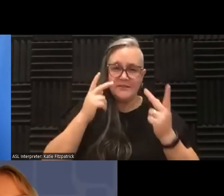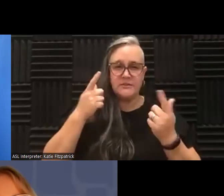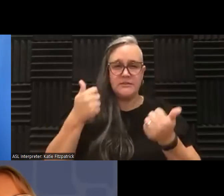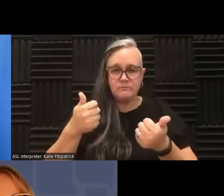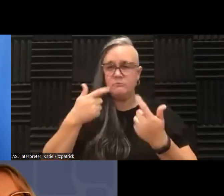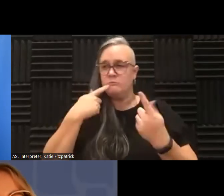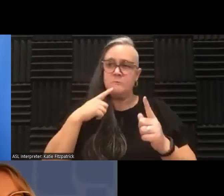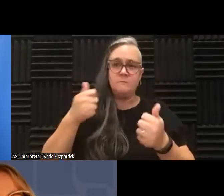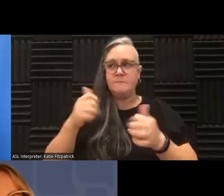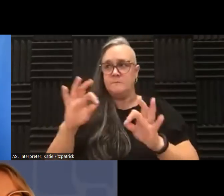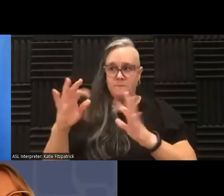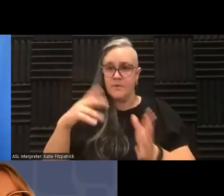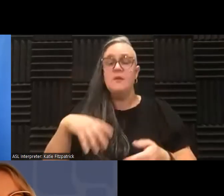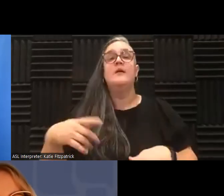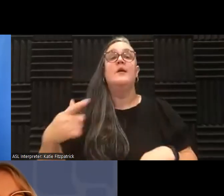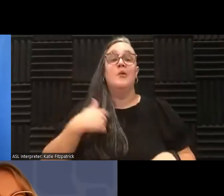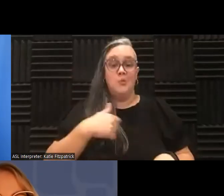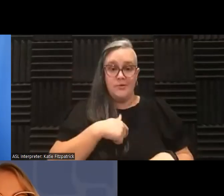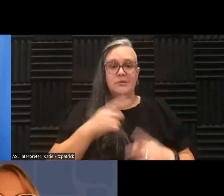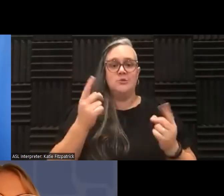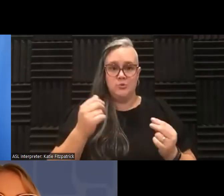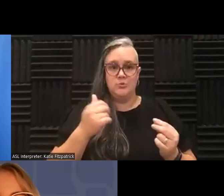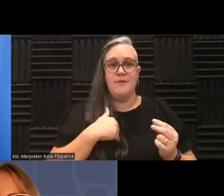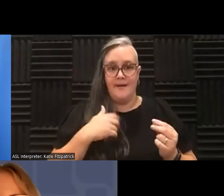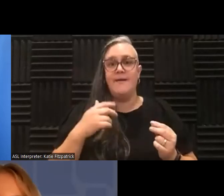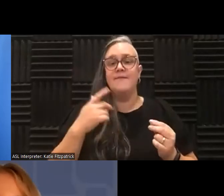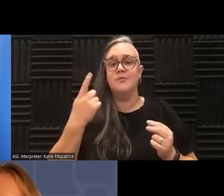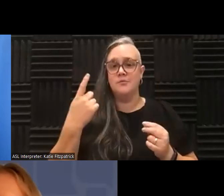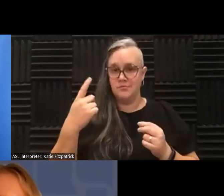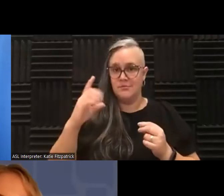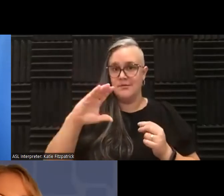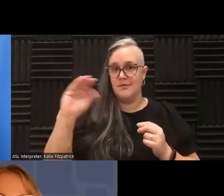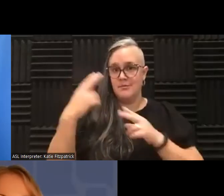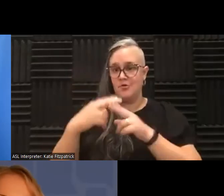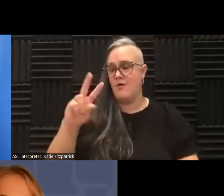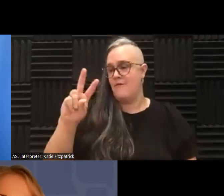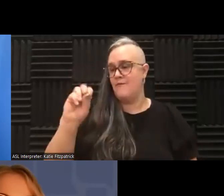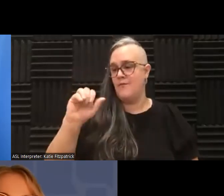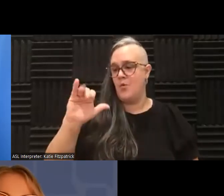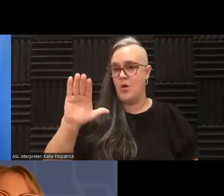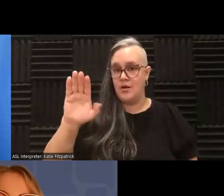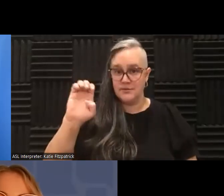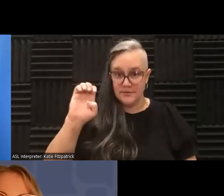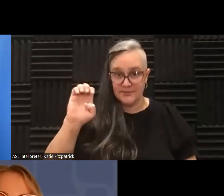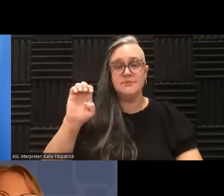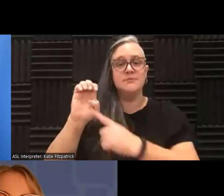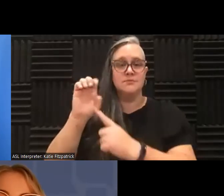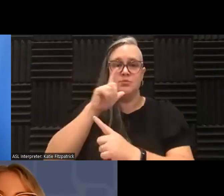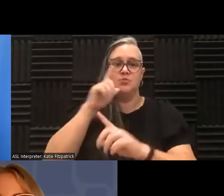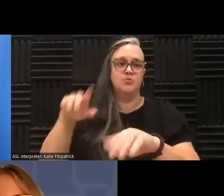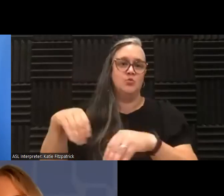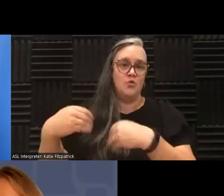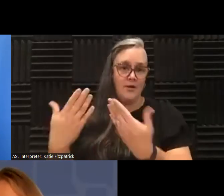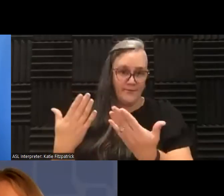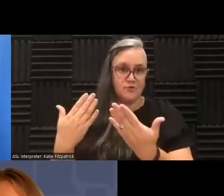successfully. And we actually do have a vendor called Voice that we work with that offers that